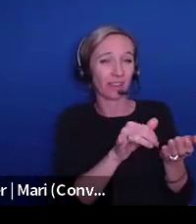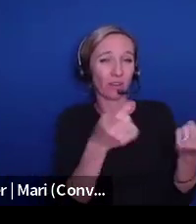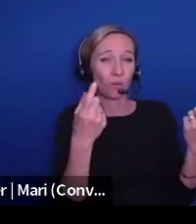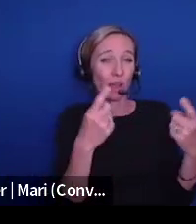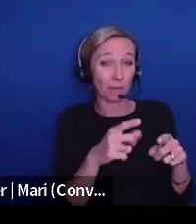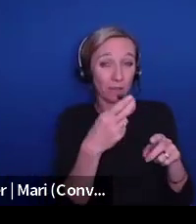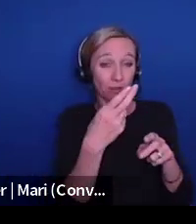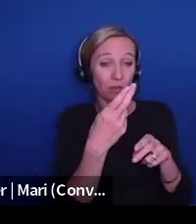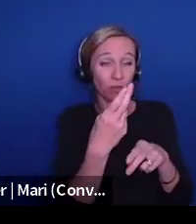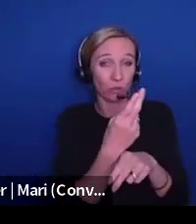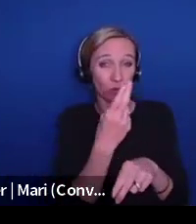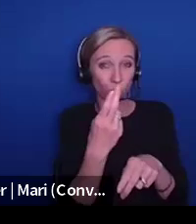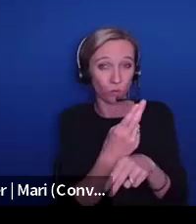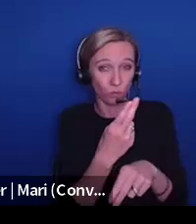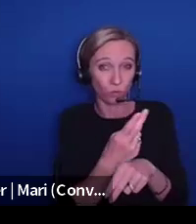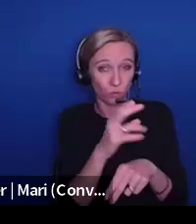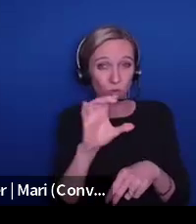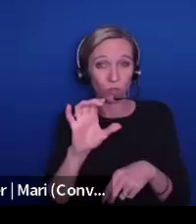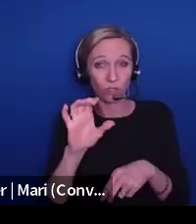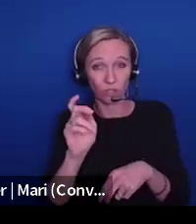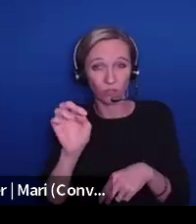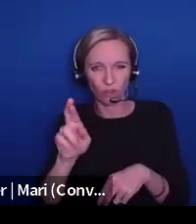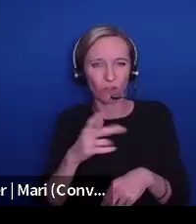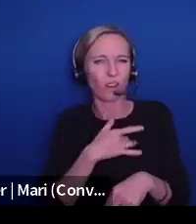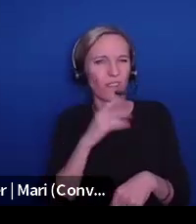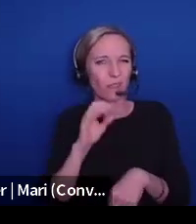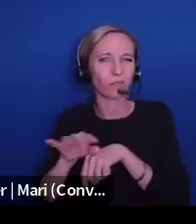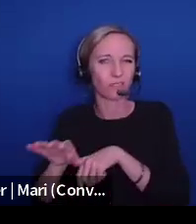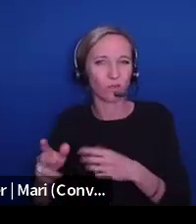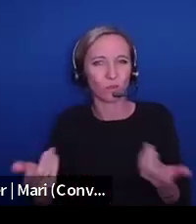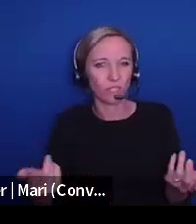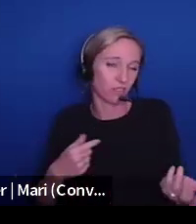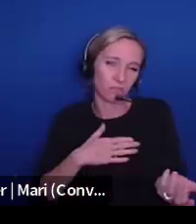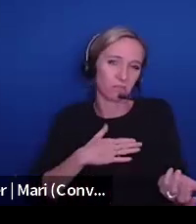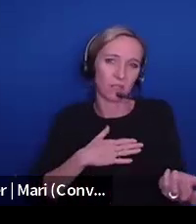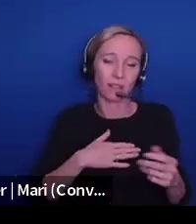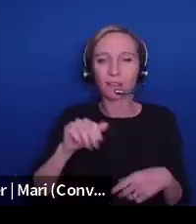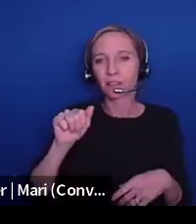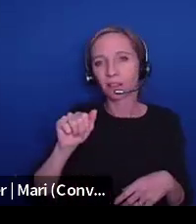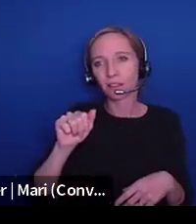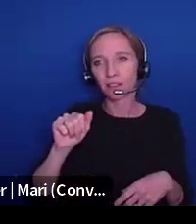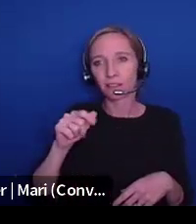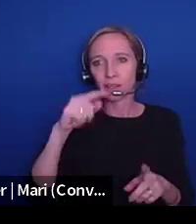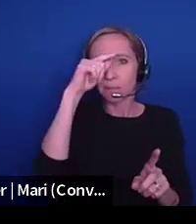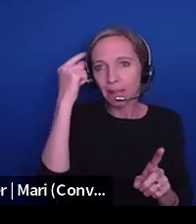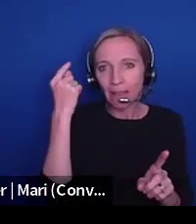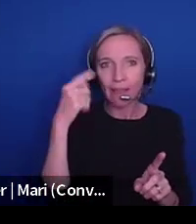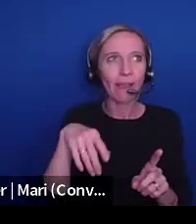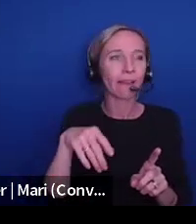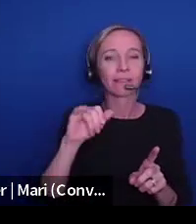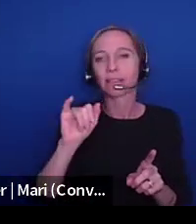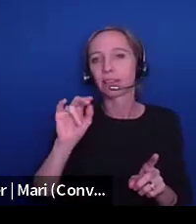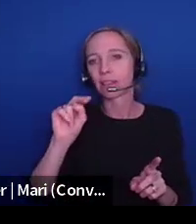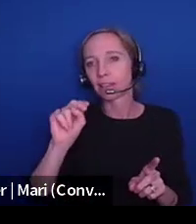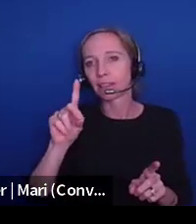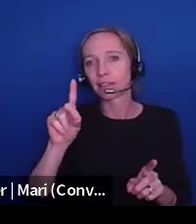words used in the charter. Words like diversity, words like black, words like